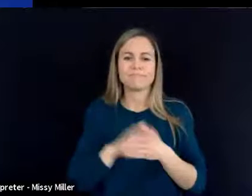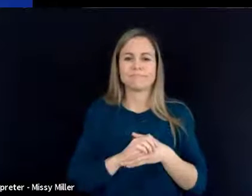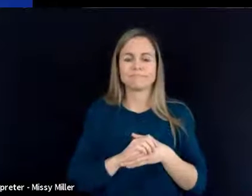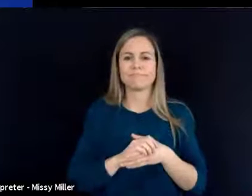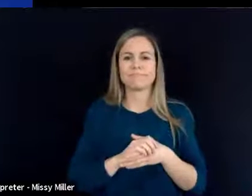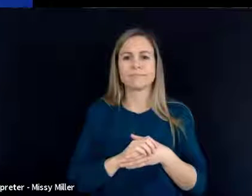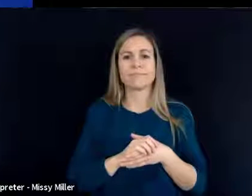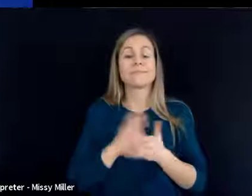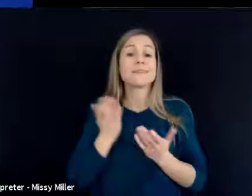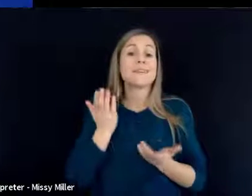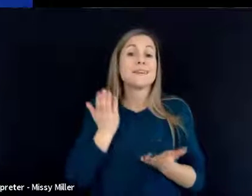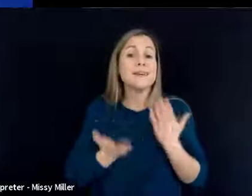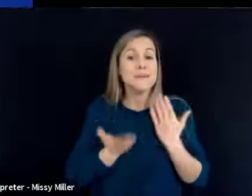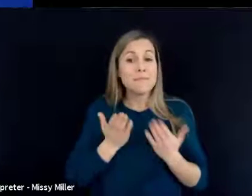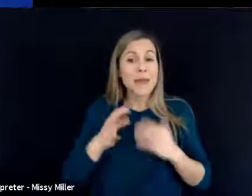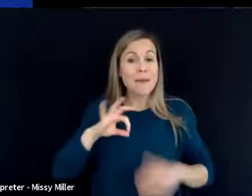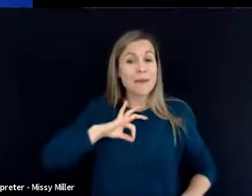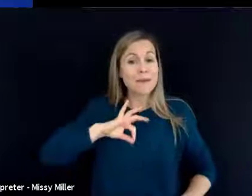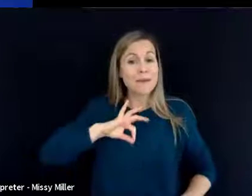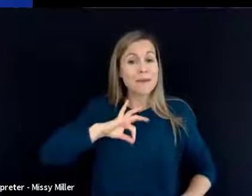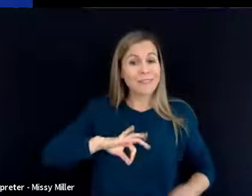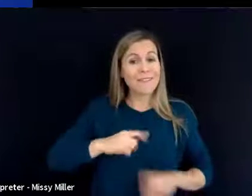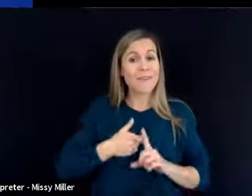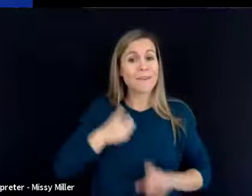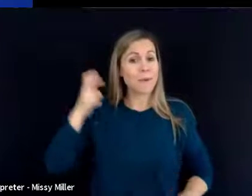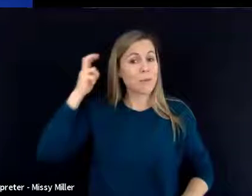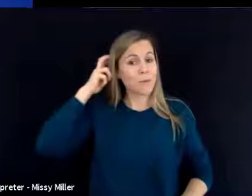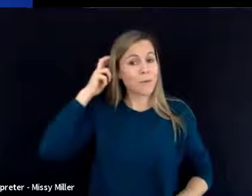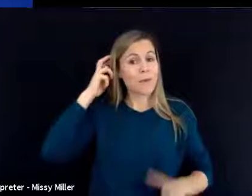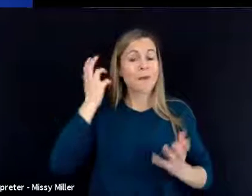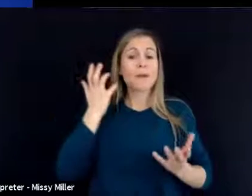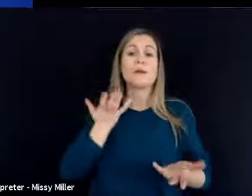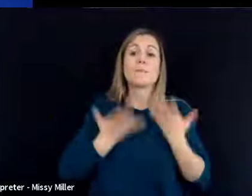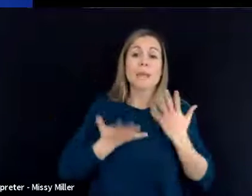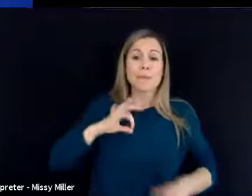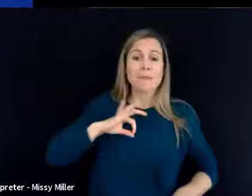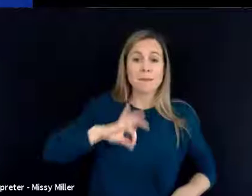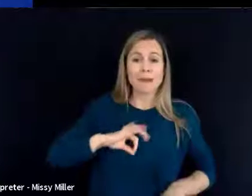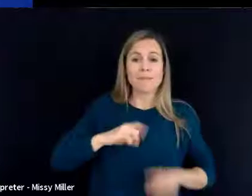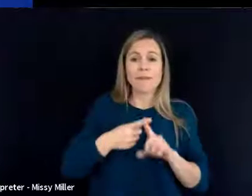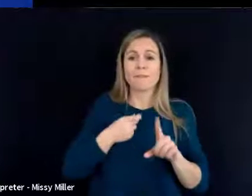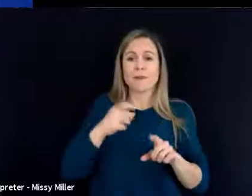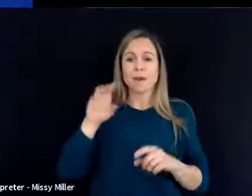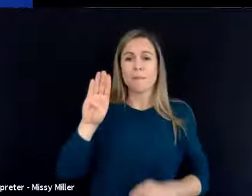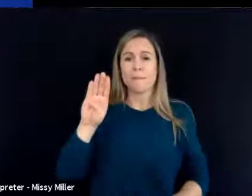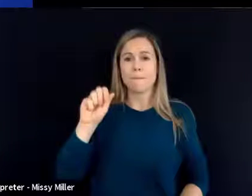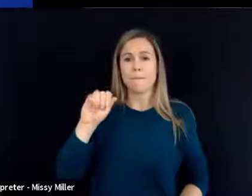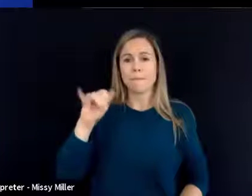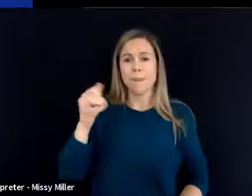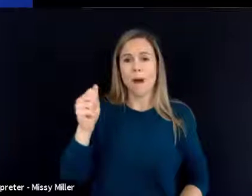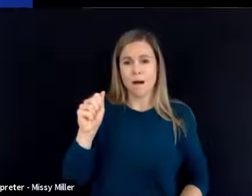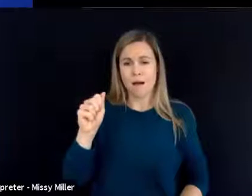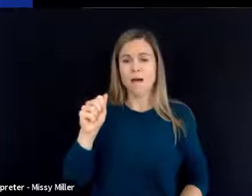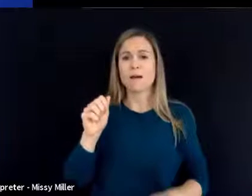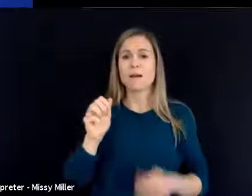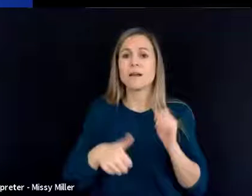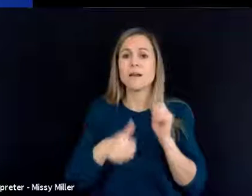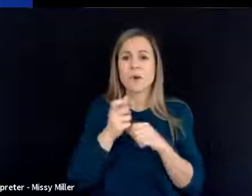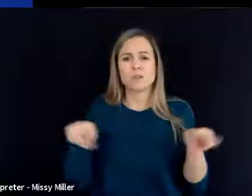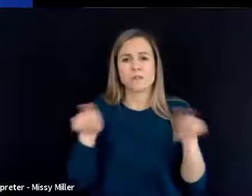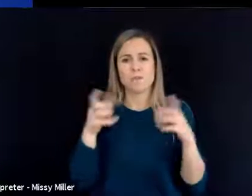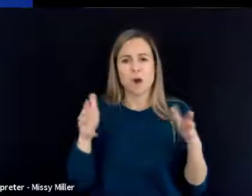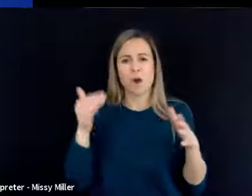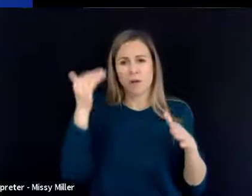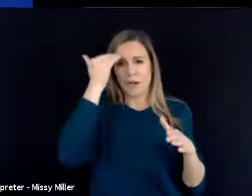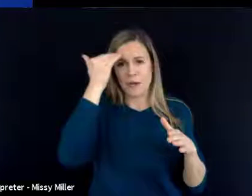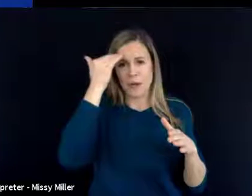They might benefit from and might need a BAHA, which most of you have heard, I'm